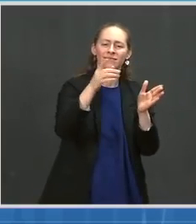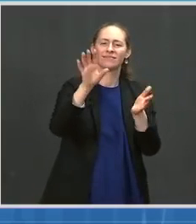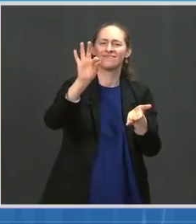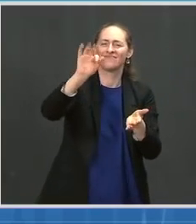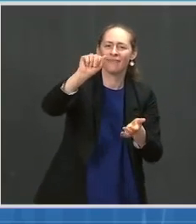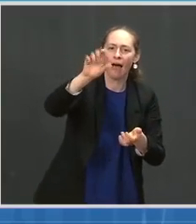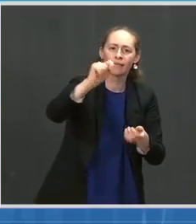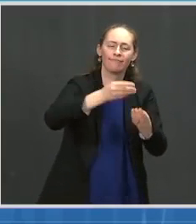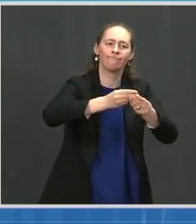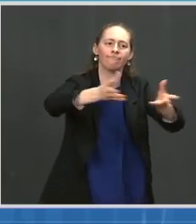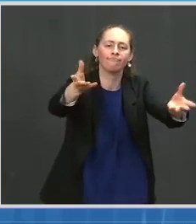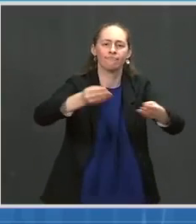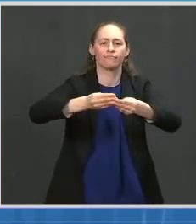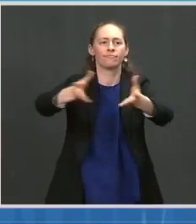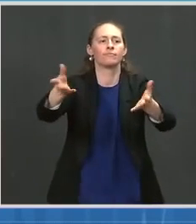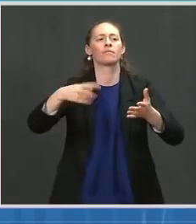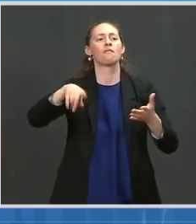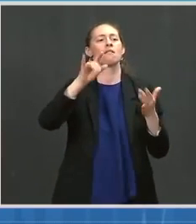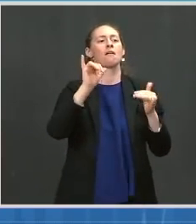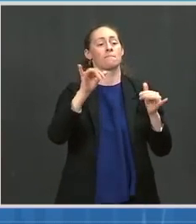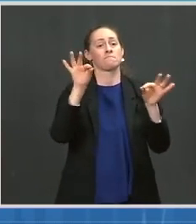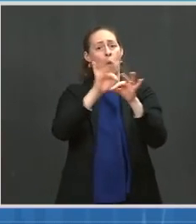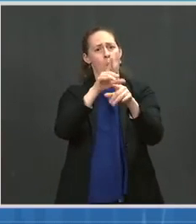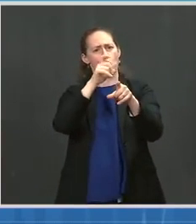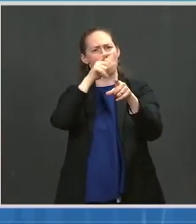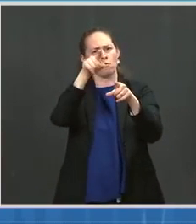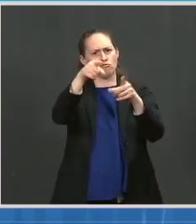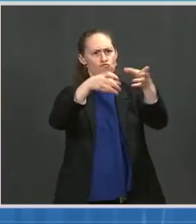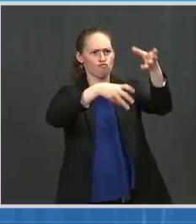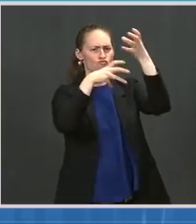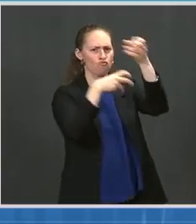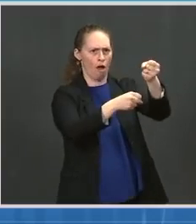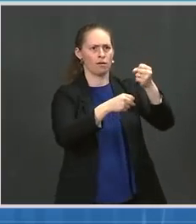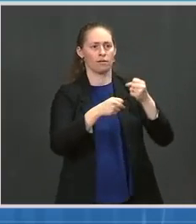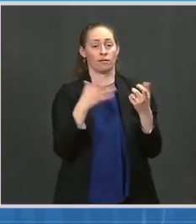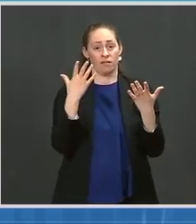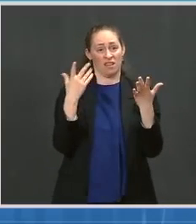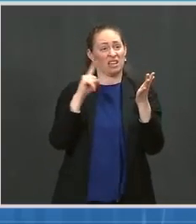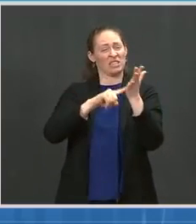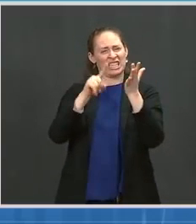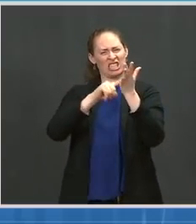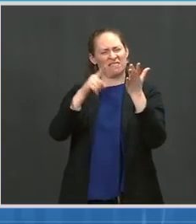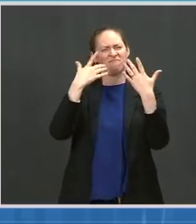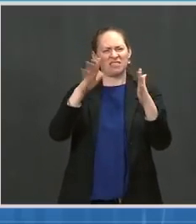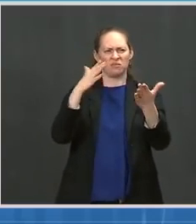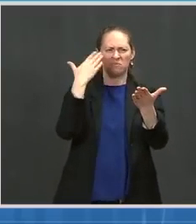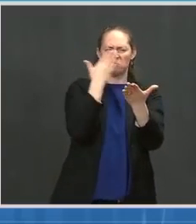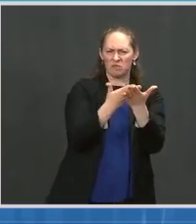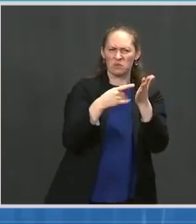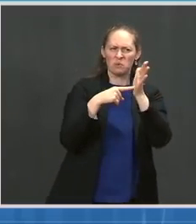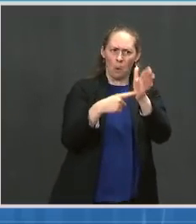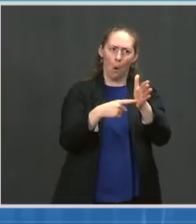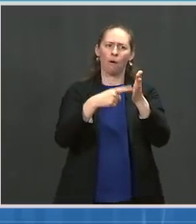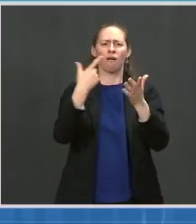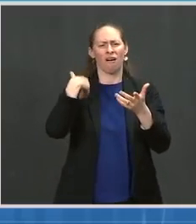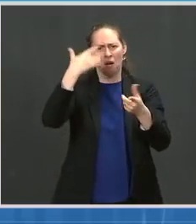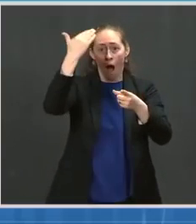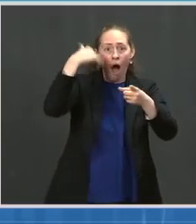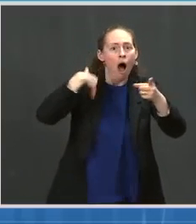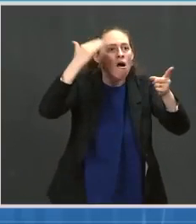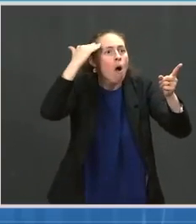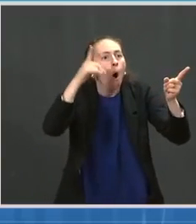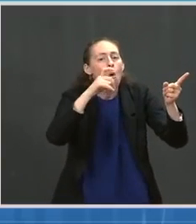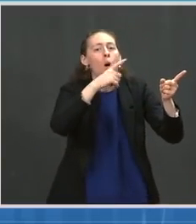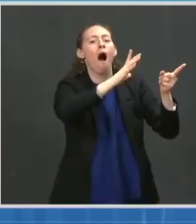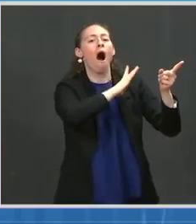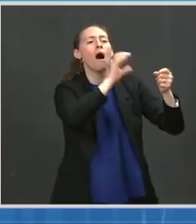which is trusted messengers. The research tells us clearly that people want to hear from people they know and trust when deciding about the vaccine.